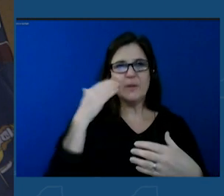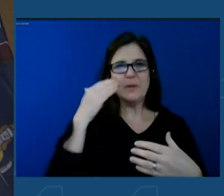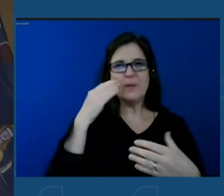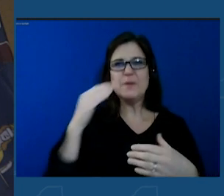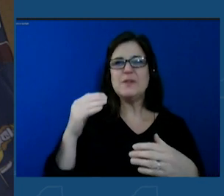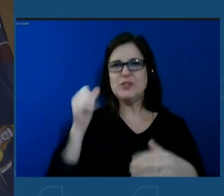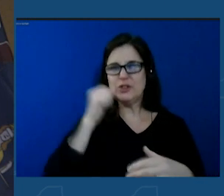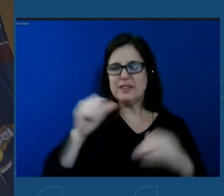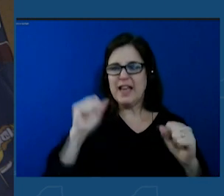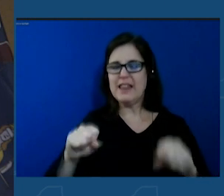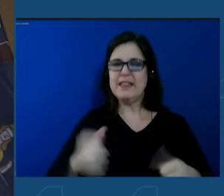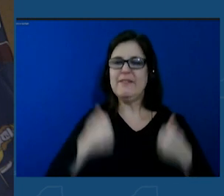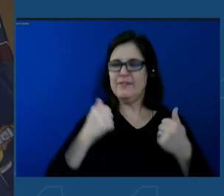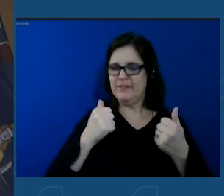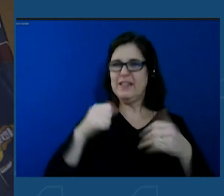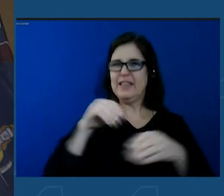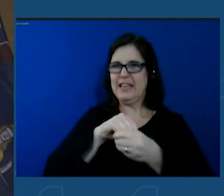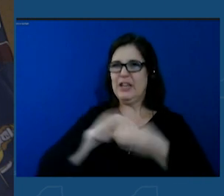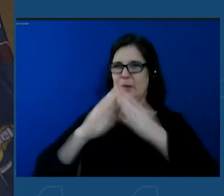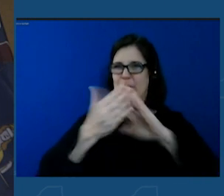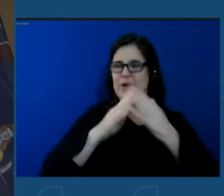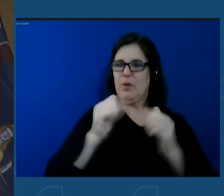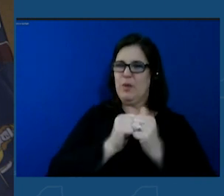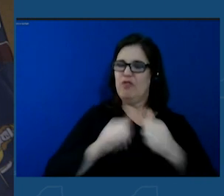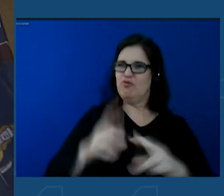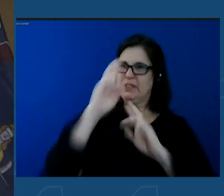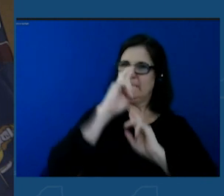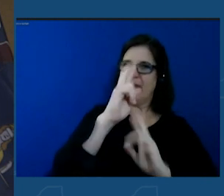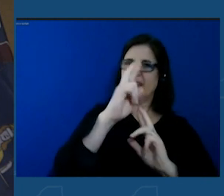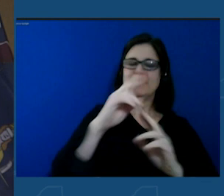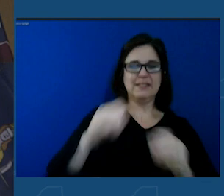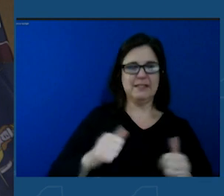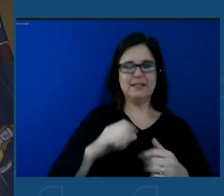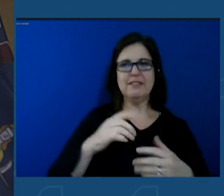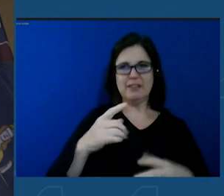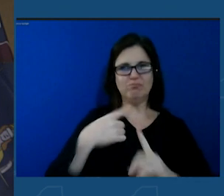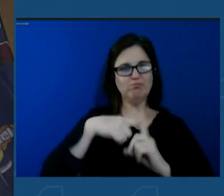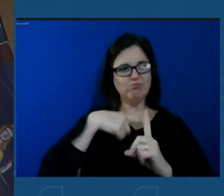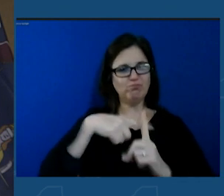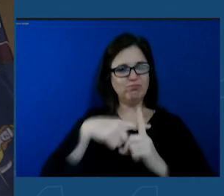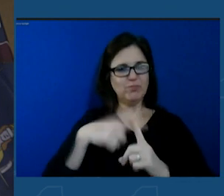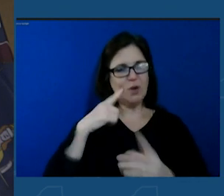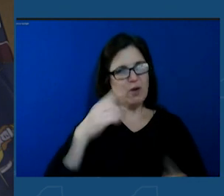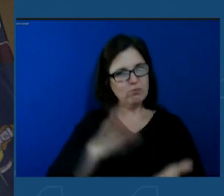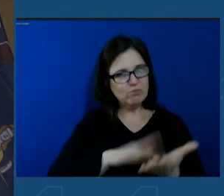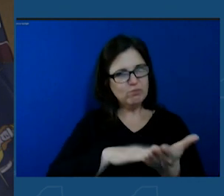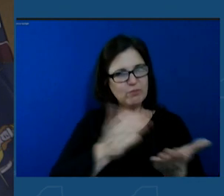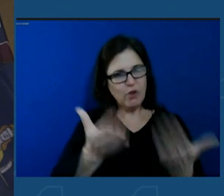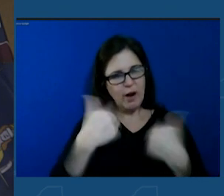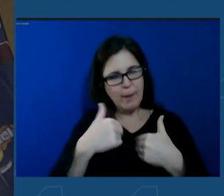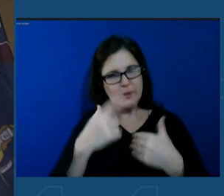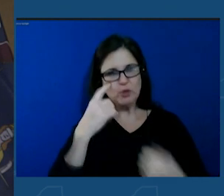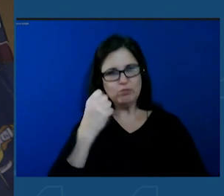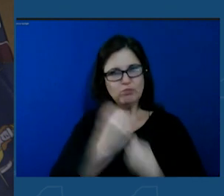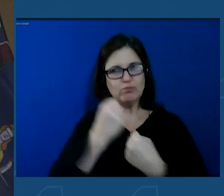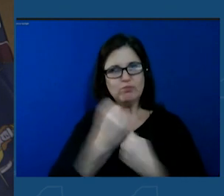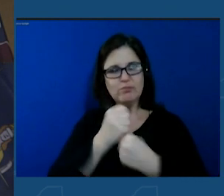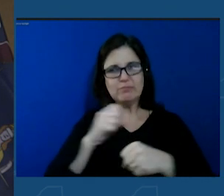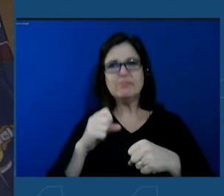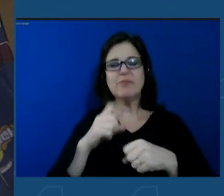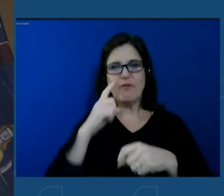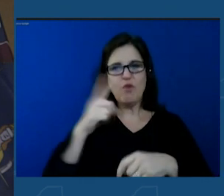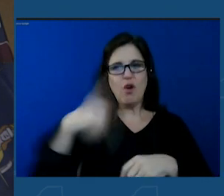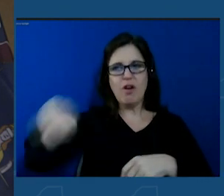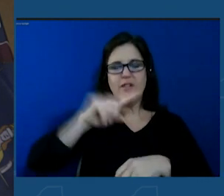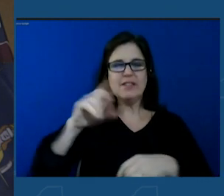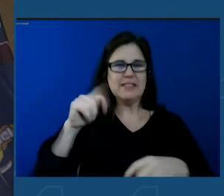and dignity. And I want to thank her for her leadership in stepping forward and being an advocate for other teenagers across this country. So ladies and